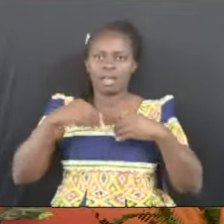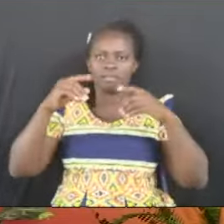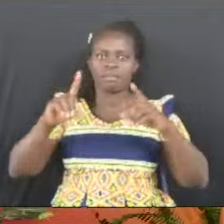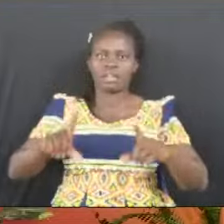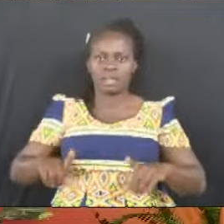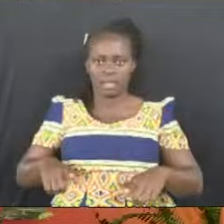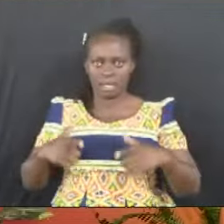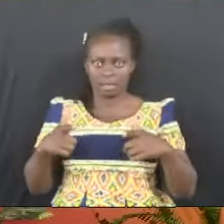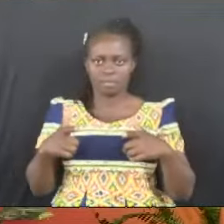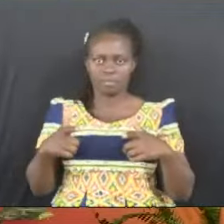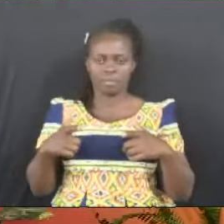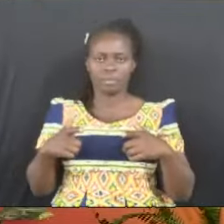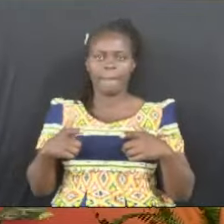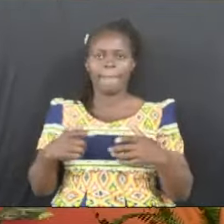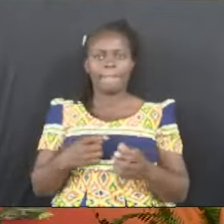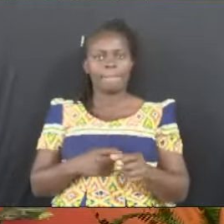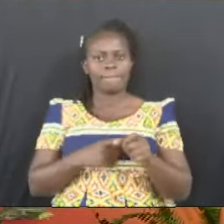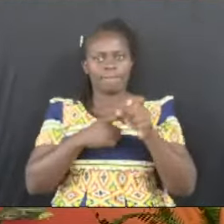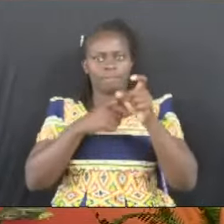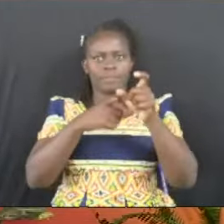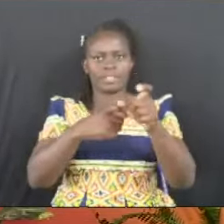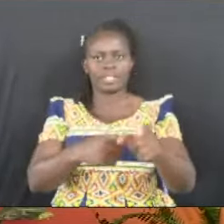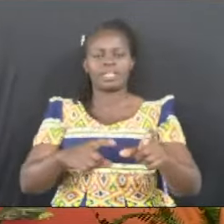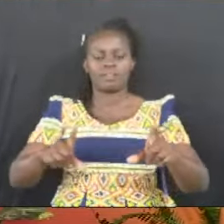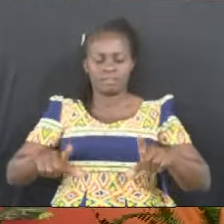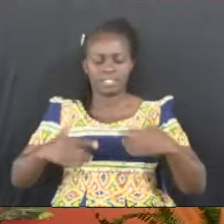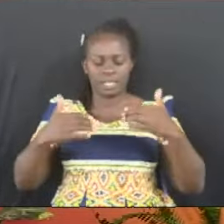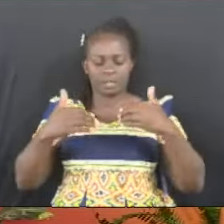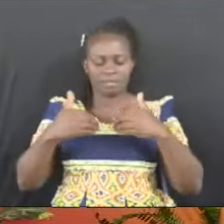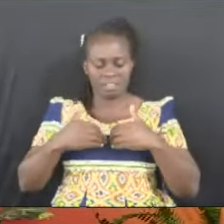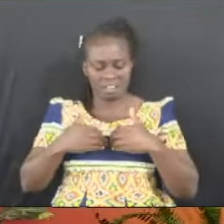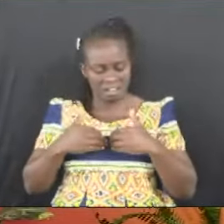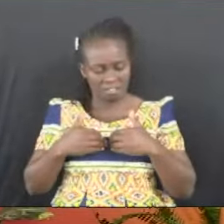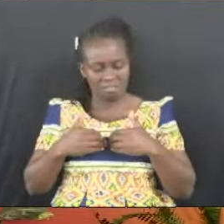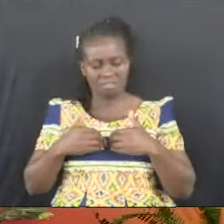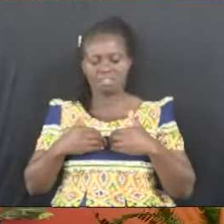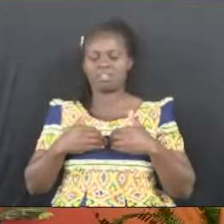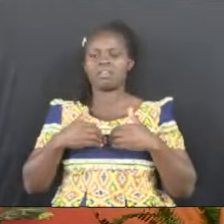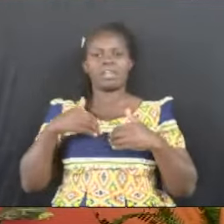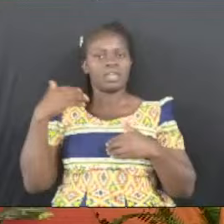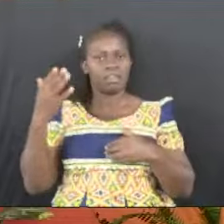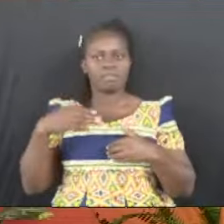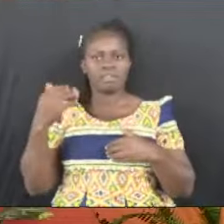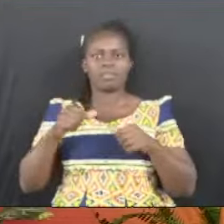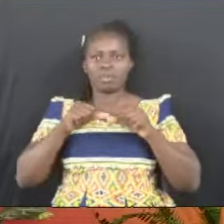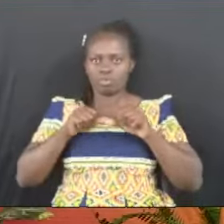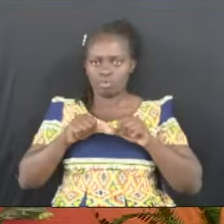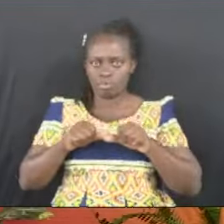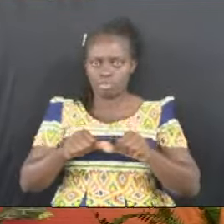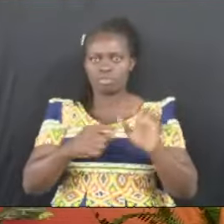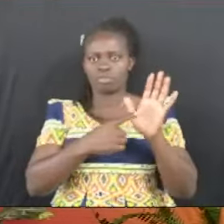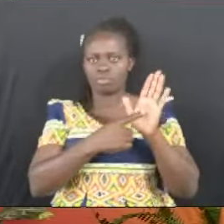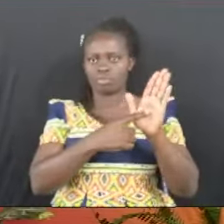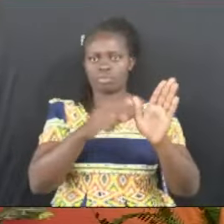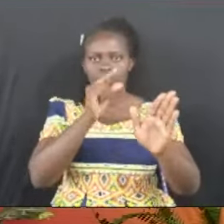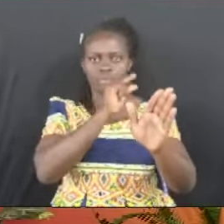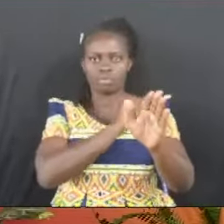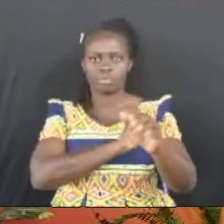life that we have is an extension of your grace to us every day. And we want to